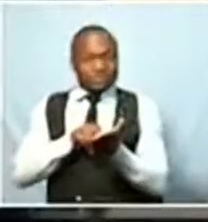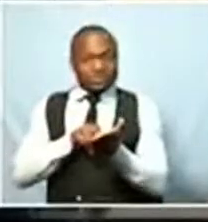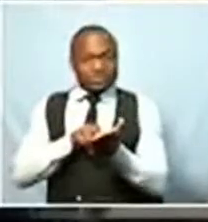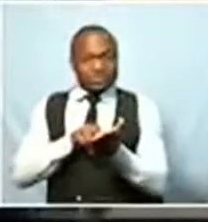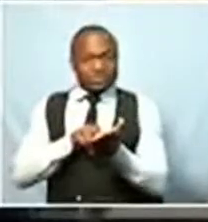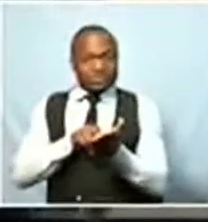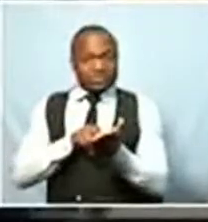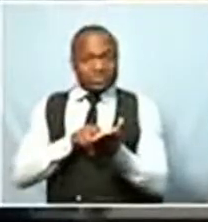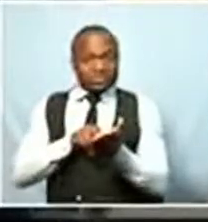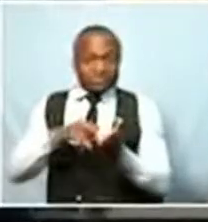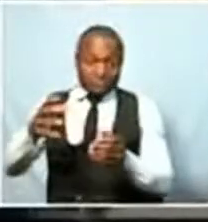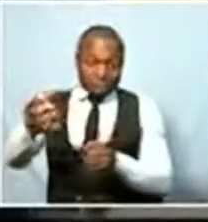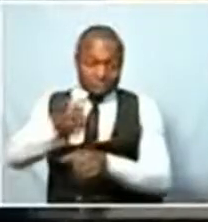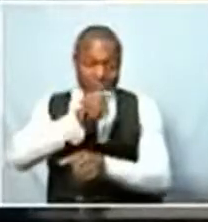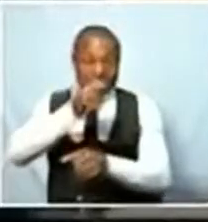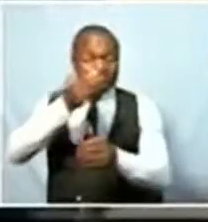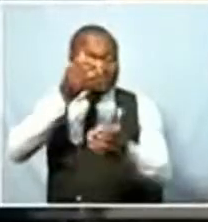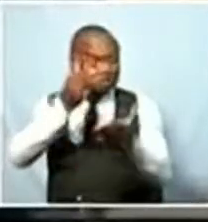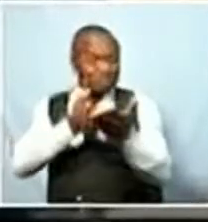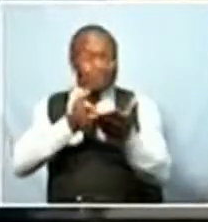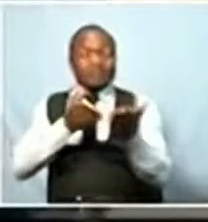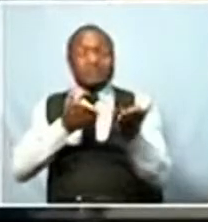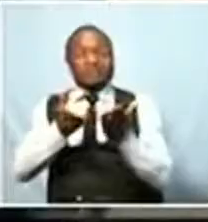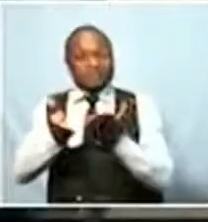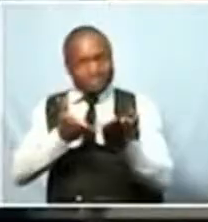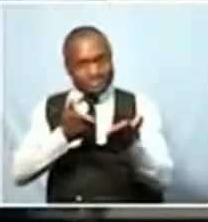of such services.